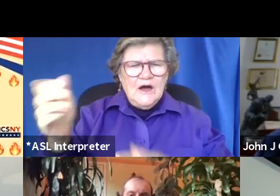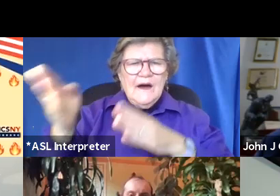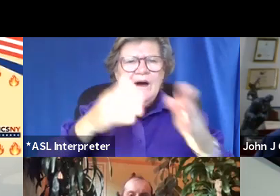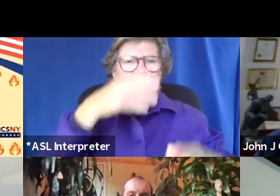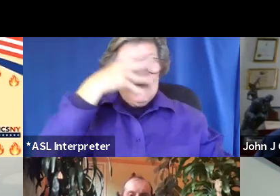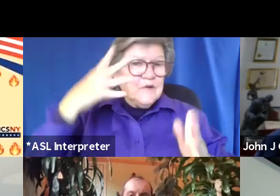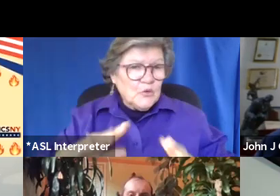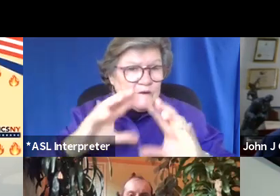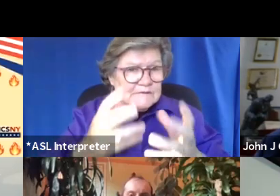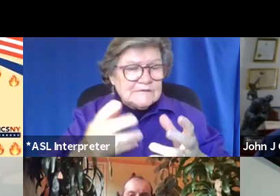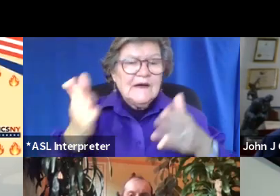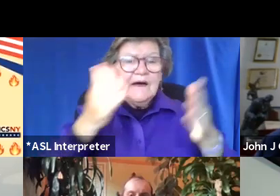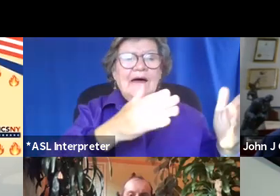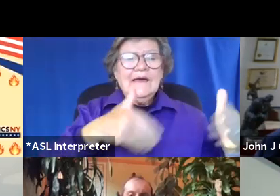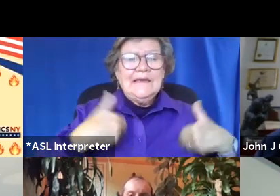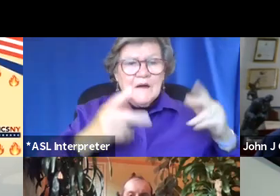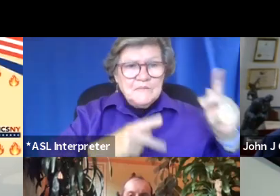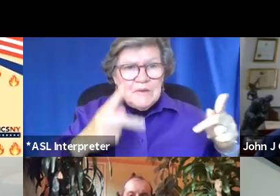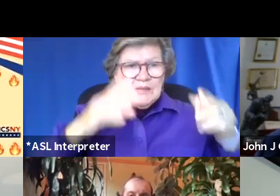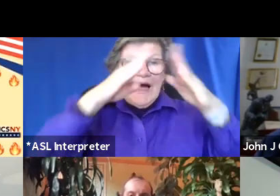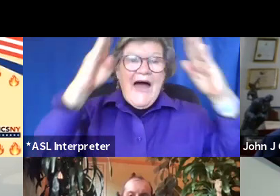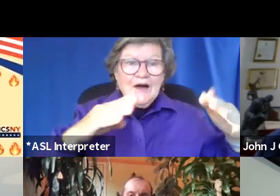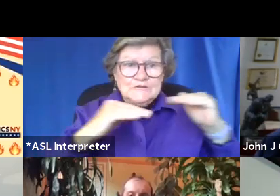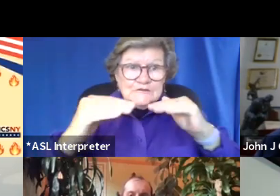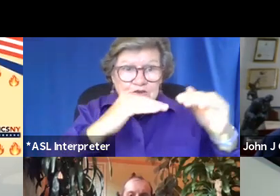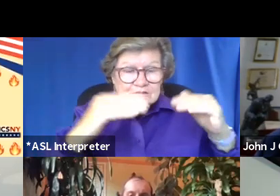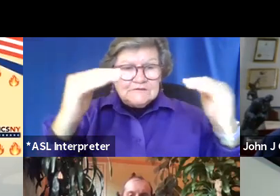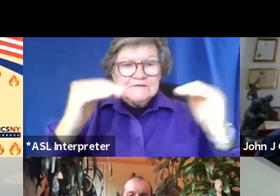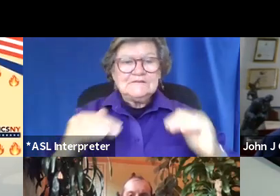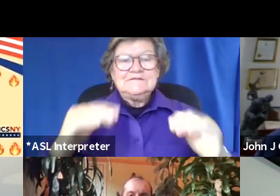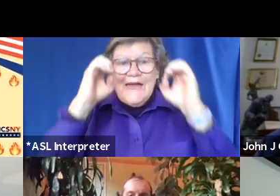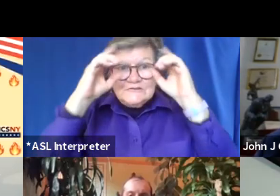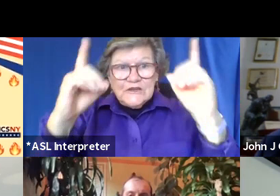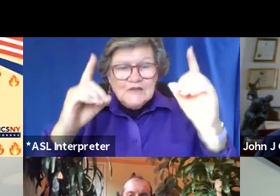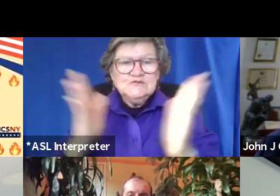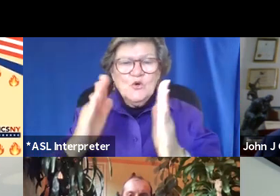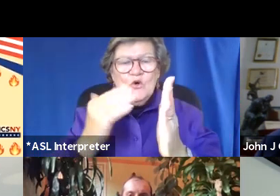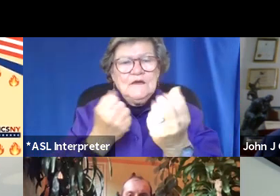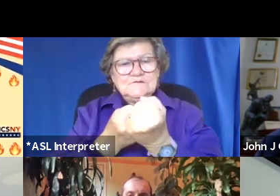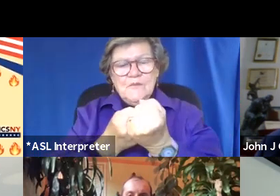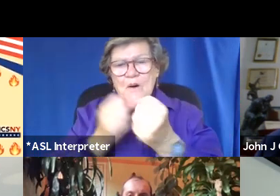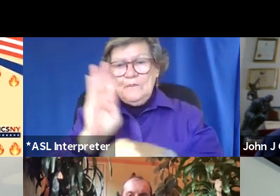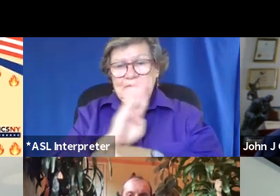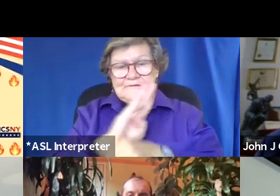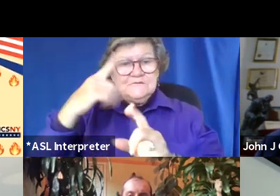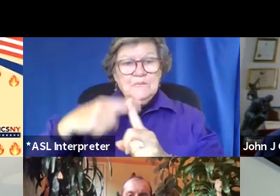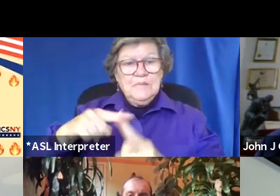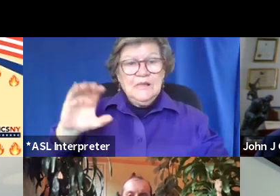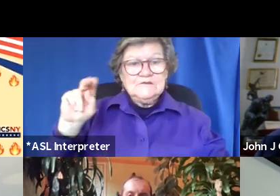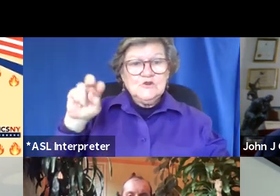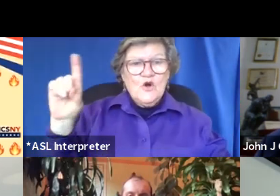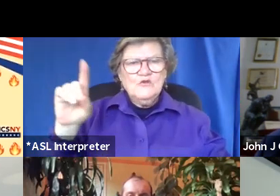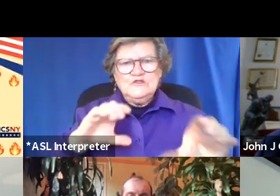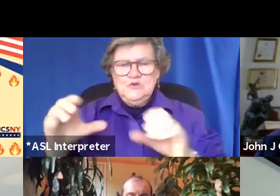parents, on issues like housing justice, education, supporting our small businesses, and then also during COVID, doing lots of